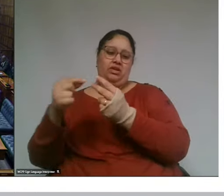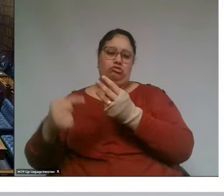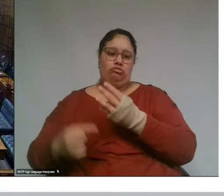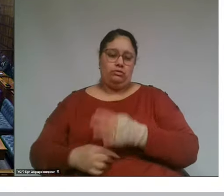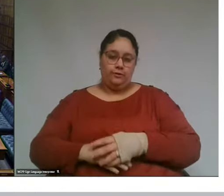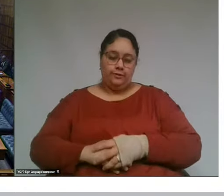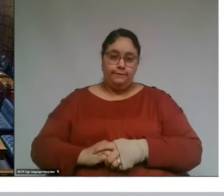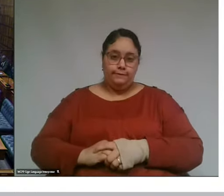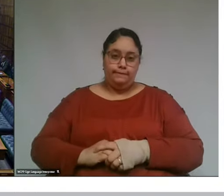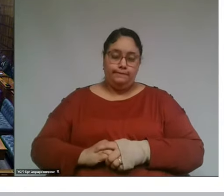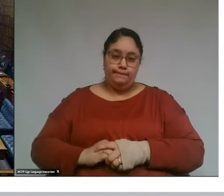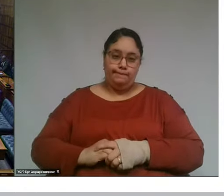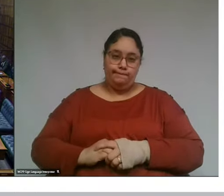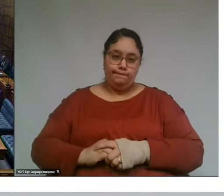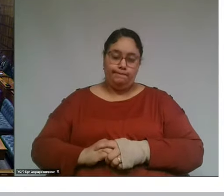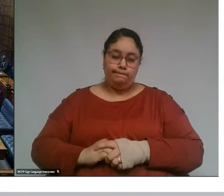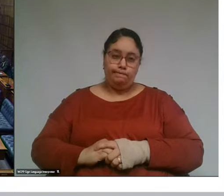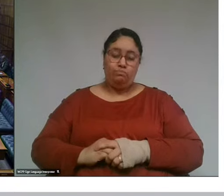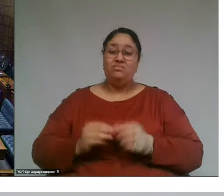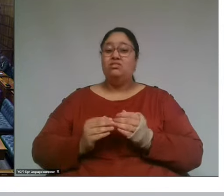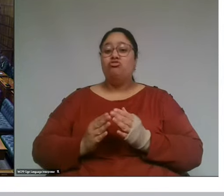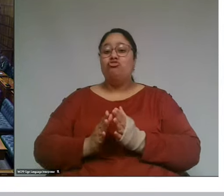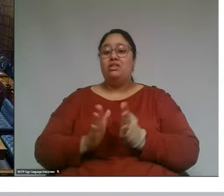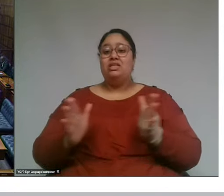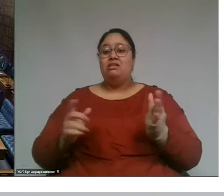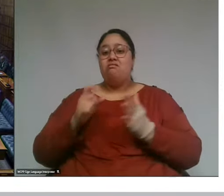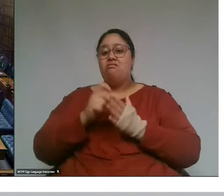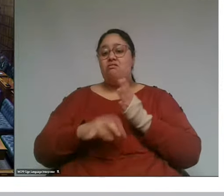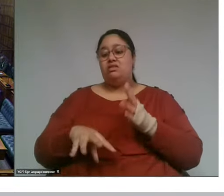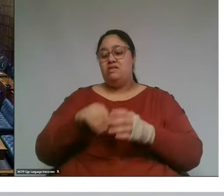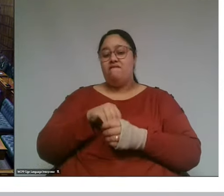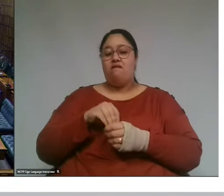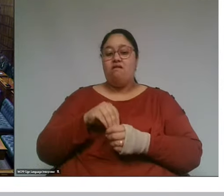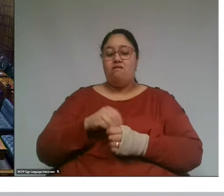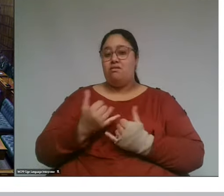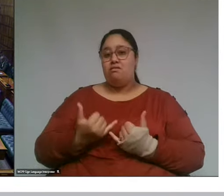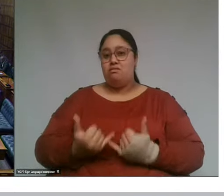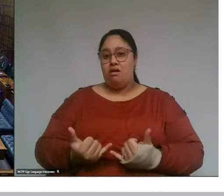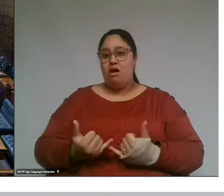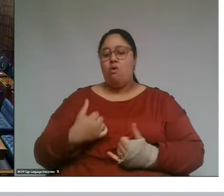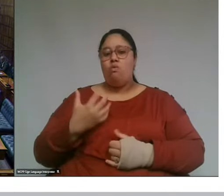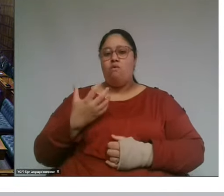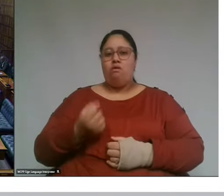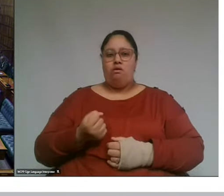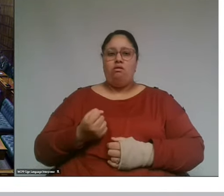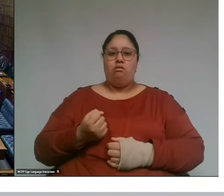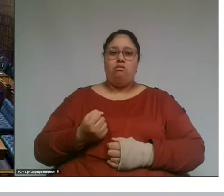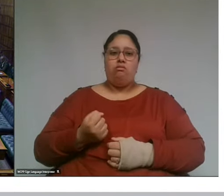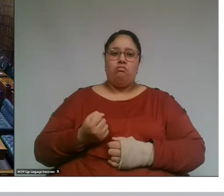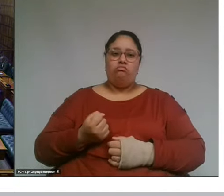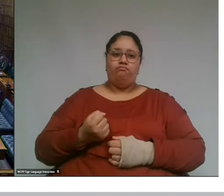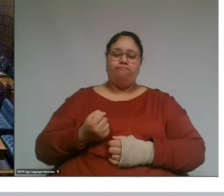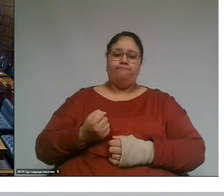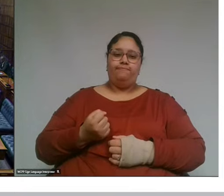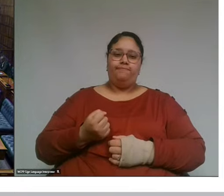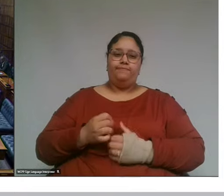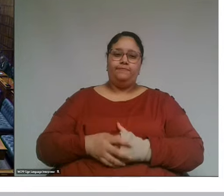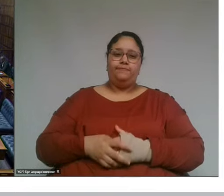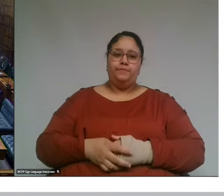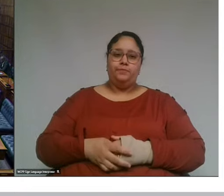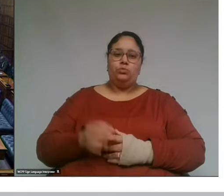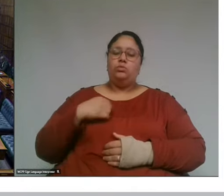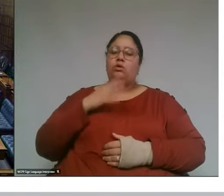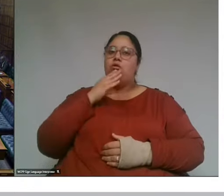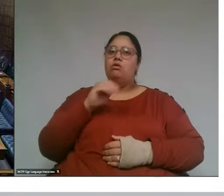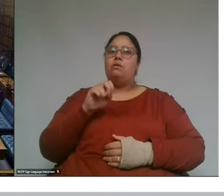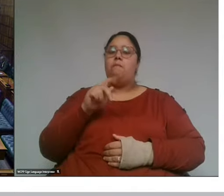specifications um generally the amounts involved at the moment we have um and I'm going to just ask um Michael